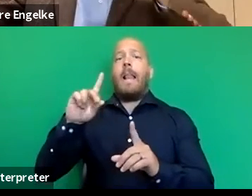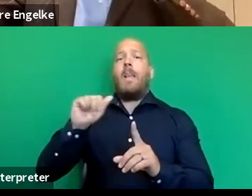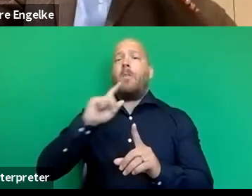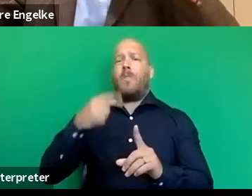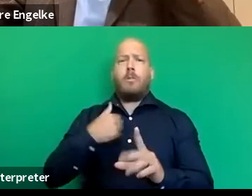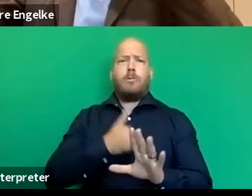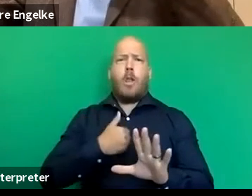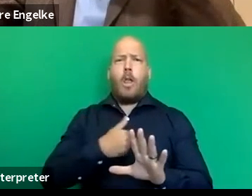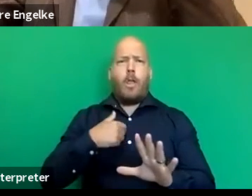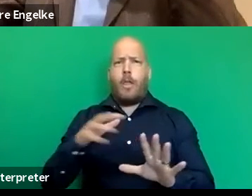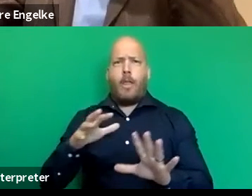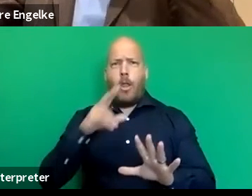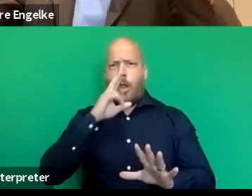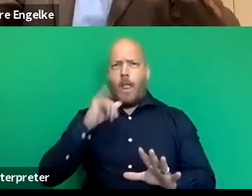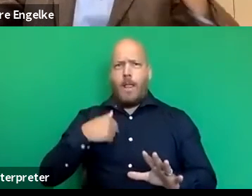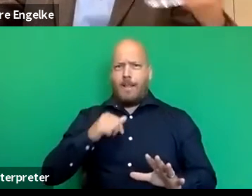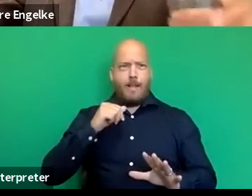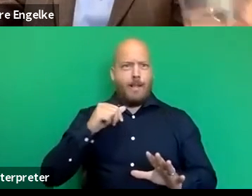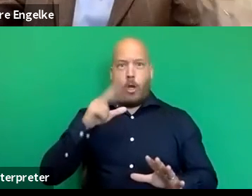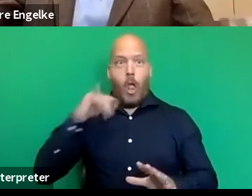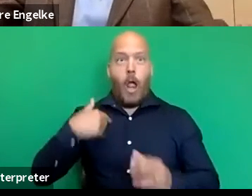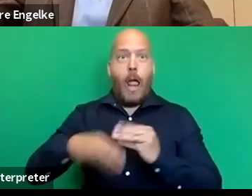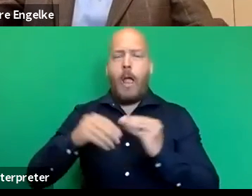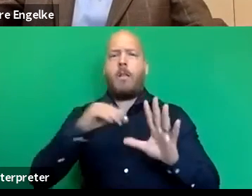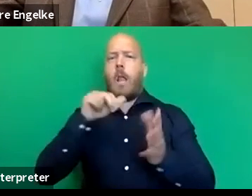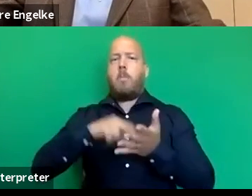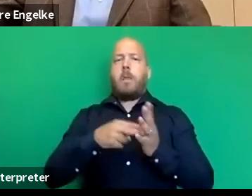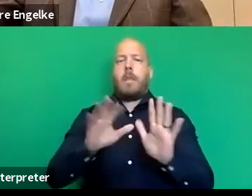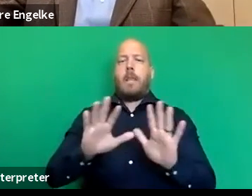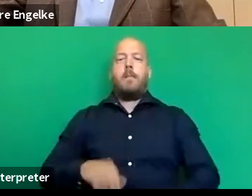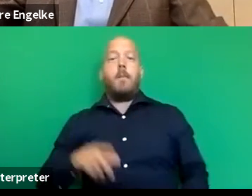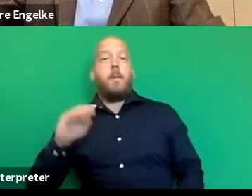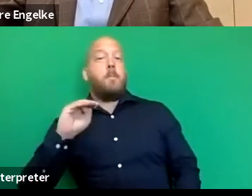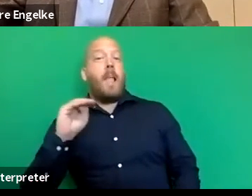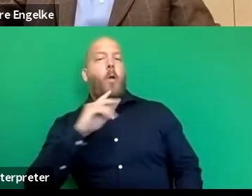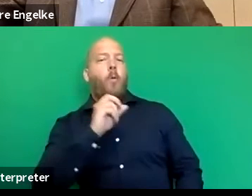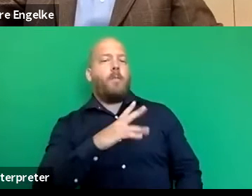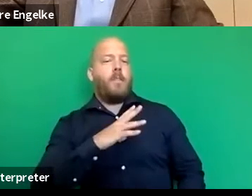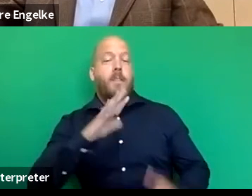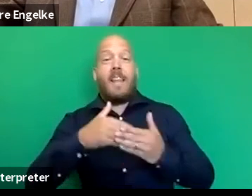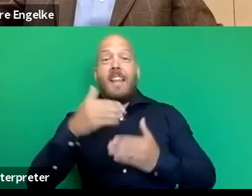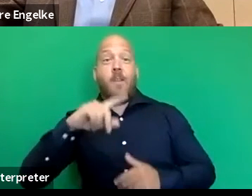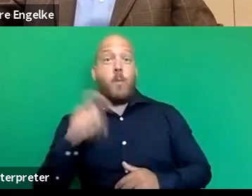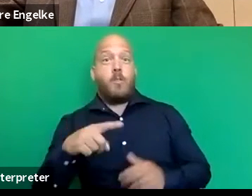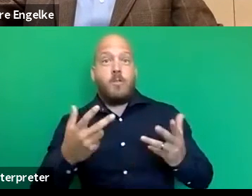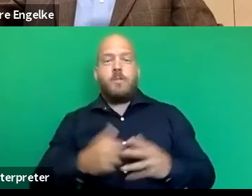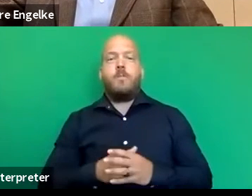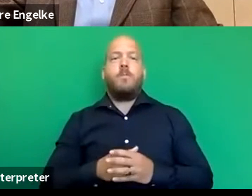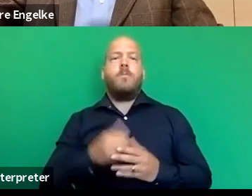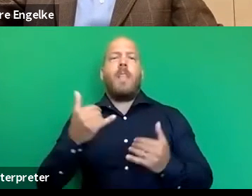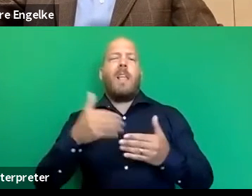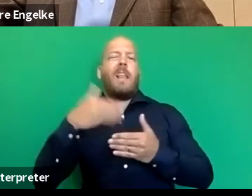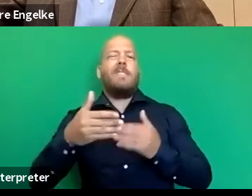awesome. Okay, we're going to move on to the next question. Currently, there are different technology consumers can choose from, and